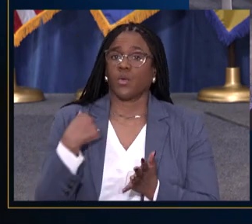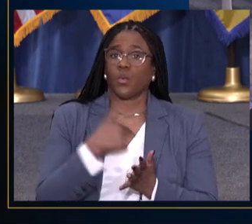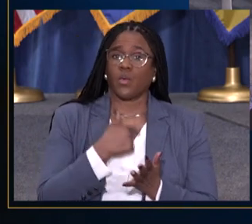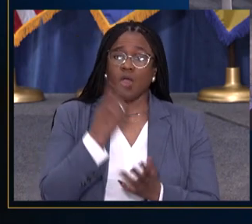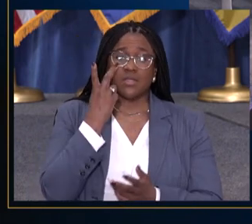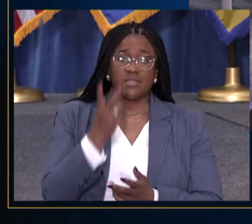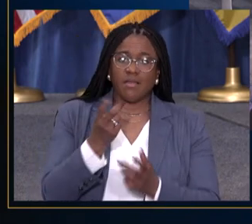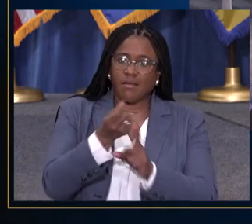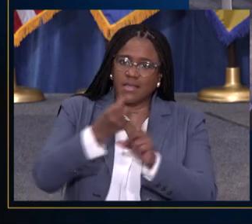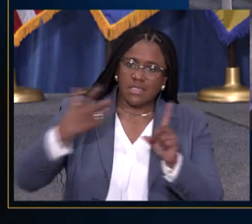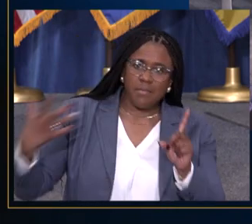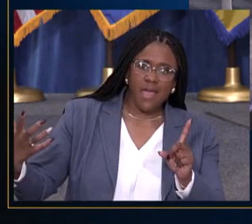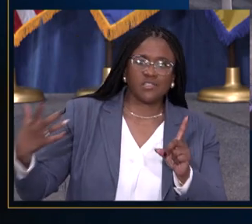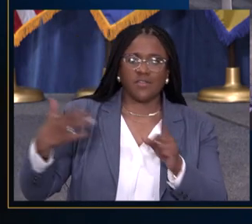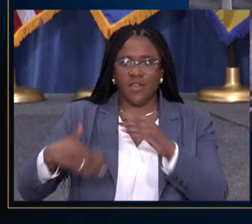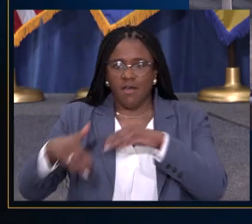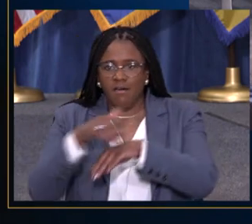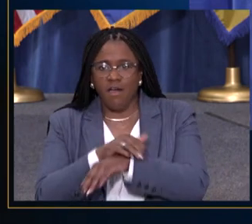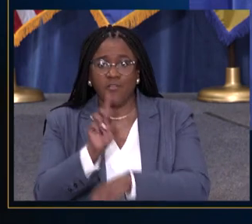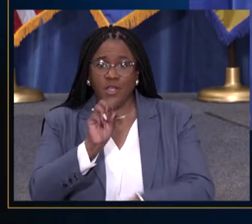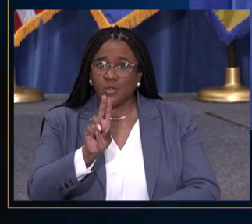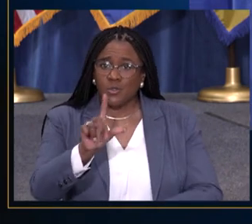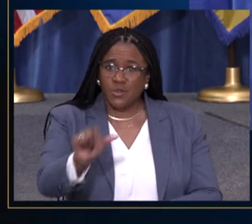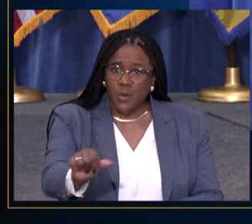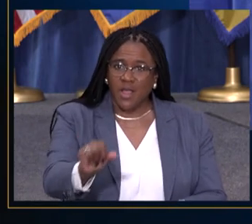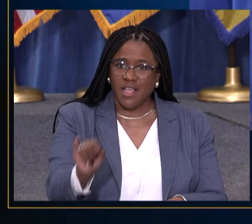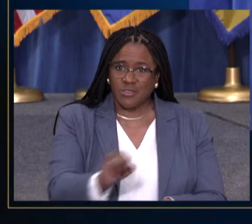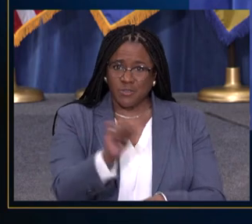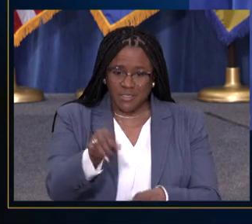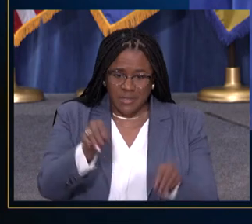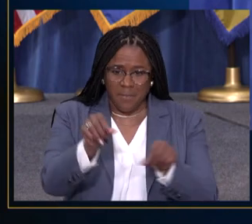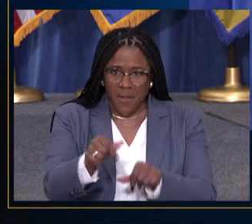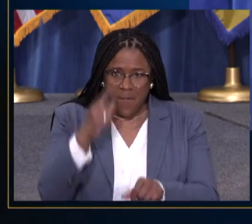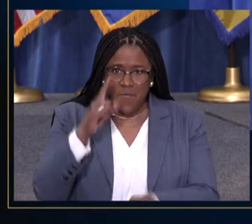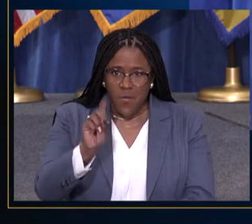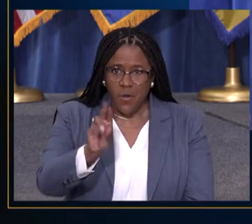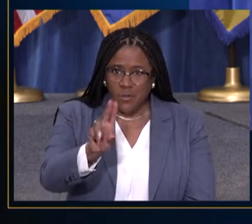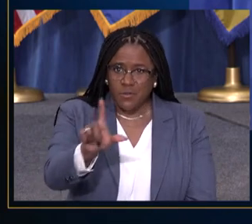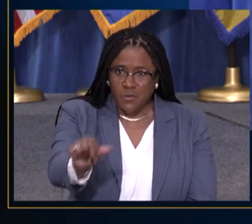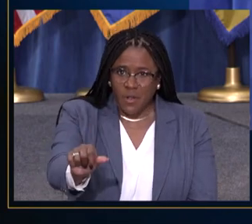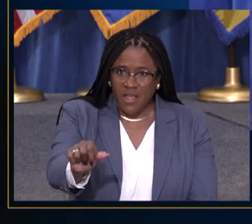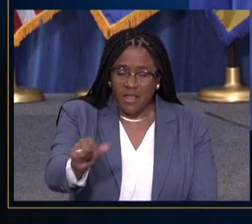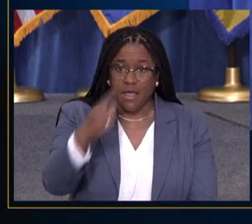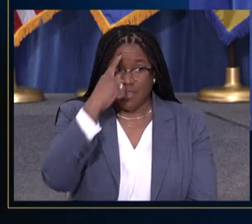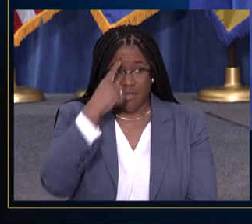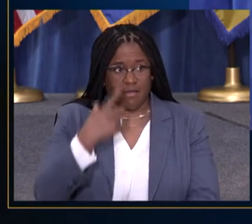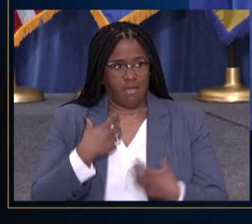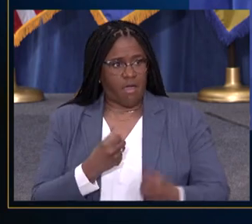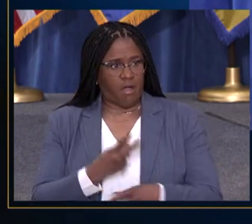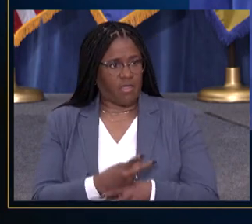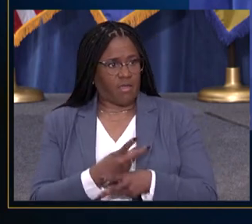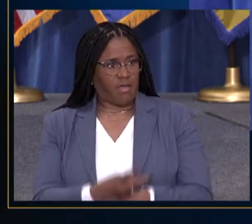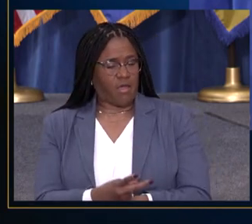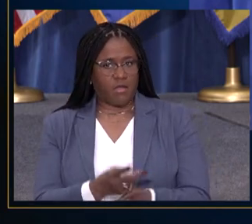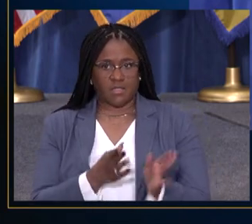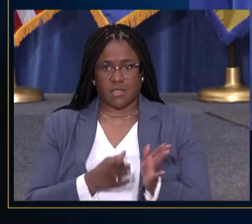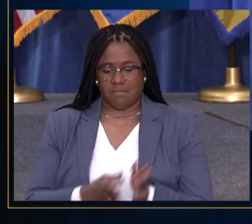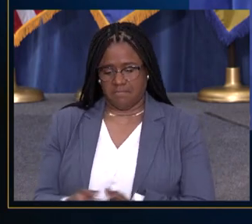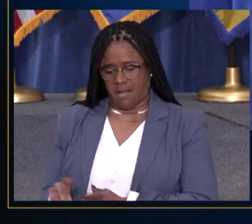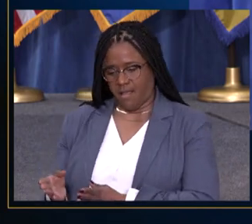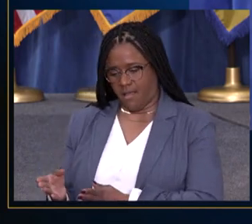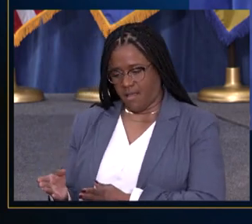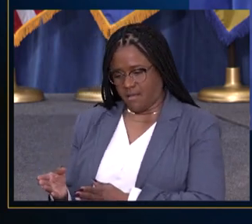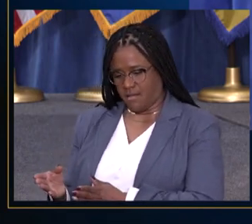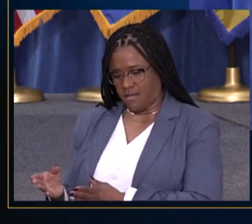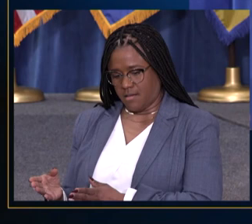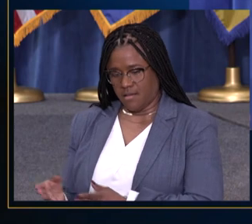seeing expansion of covering doula services, that's another one. So when I think about the health care system, it's the health plan as well